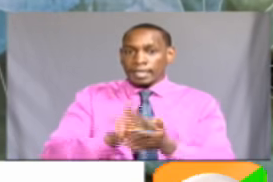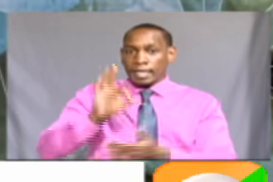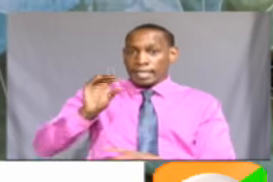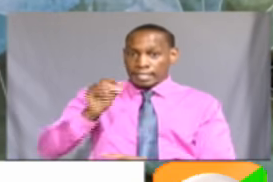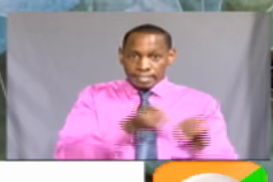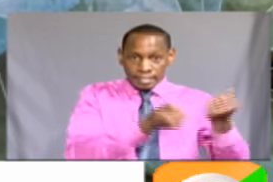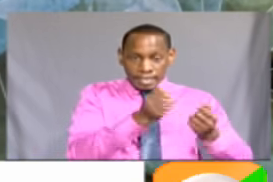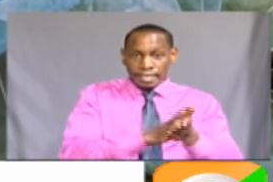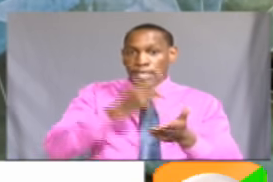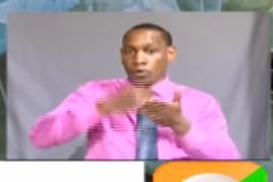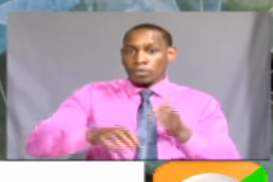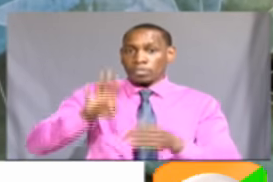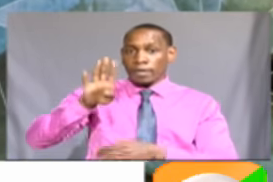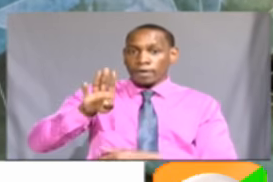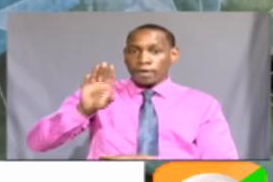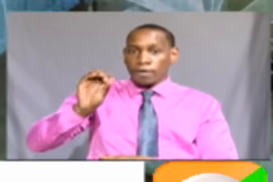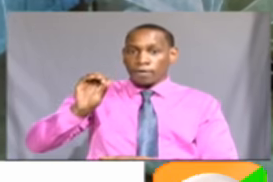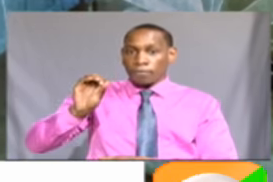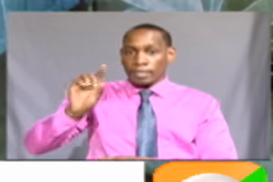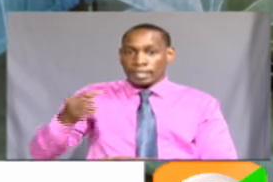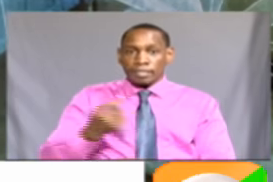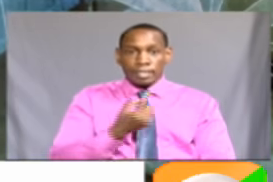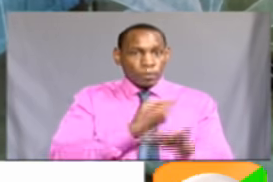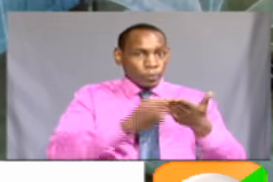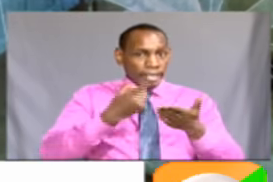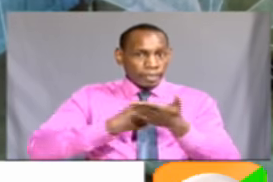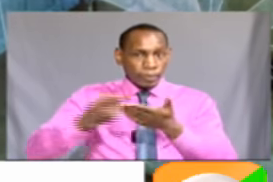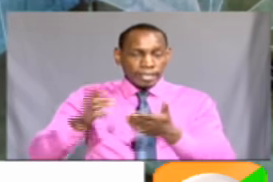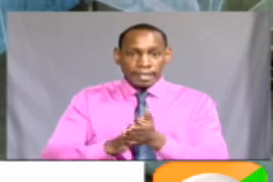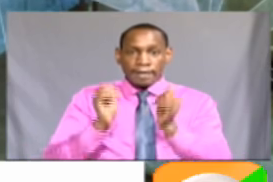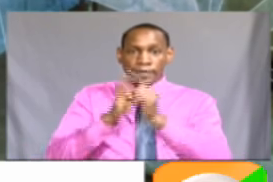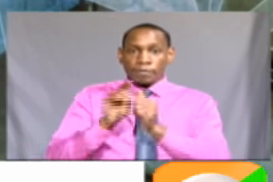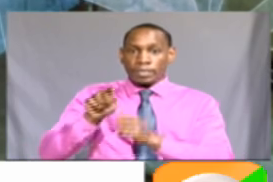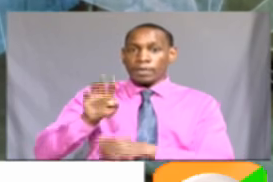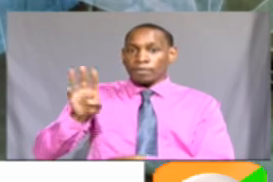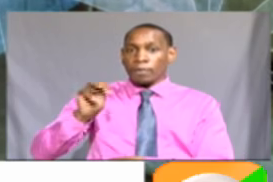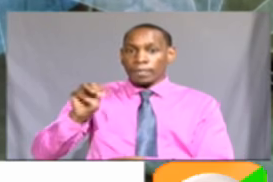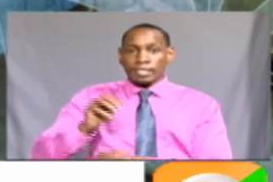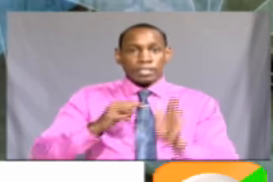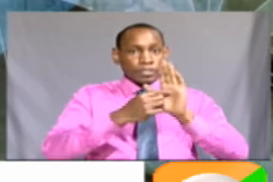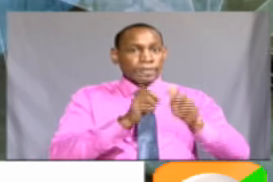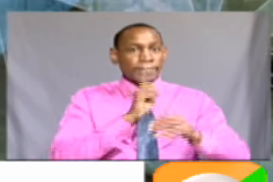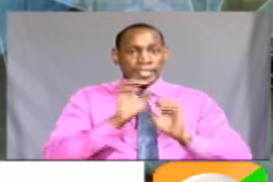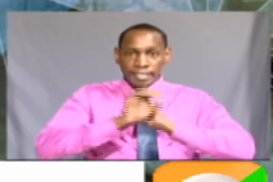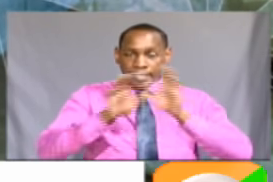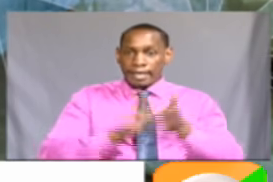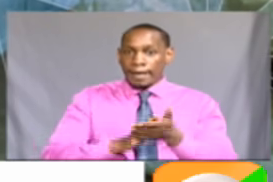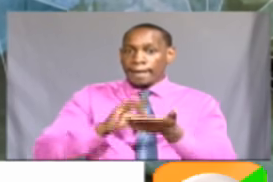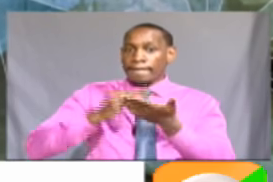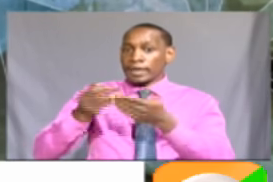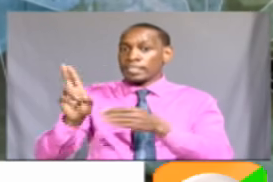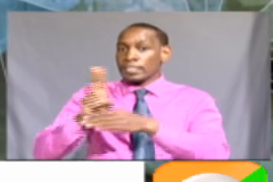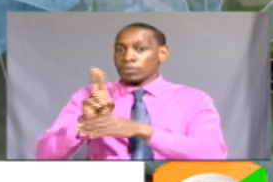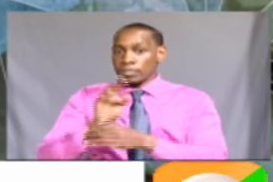of them, at a cost of 40,000 shillings per week, 14.4 million shillings. It is indicated clearly funds